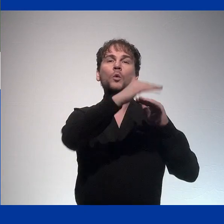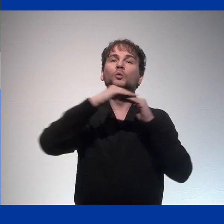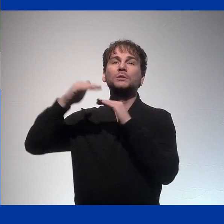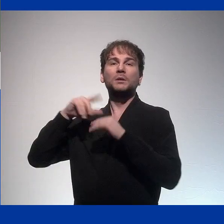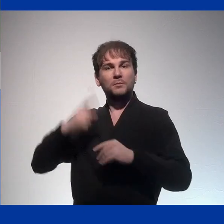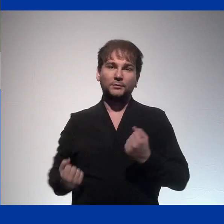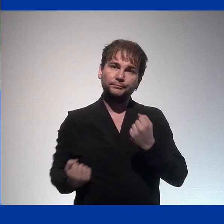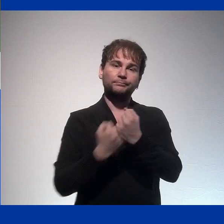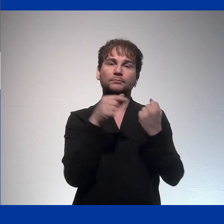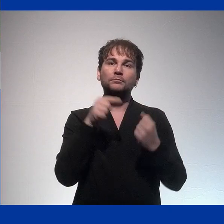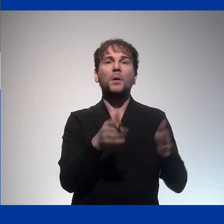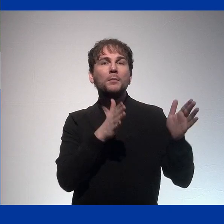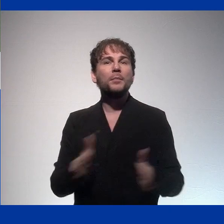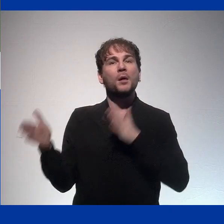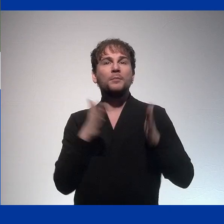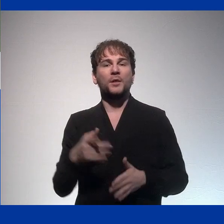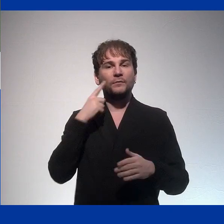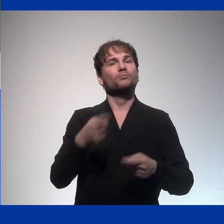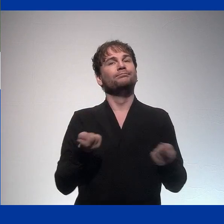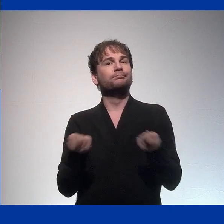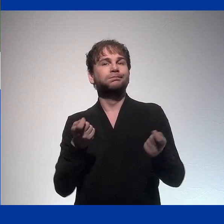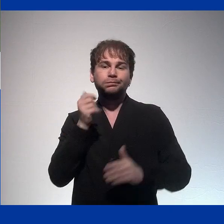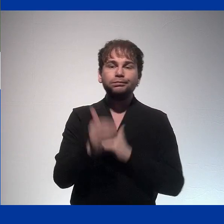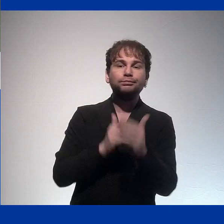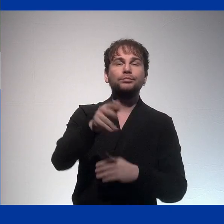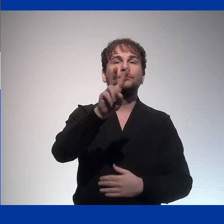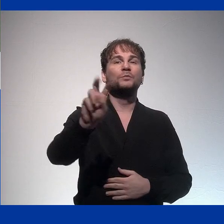is already existing. Every